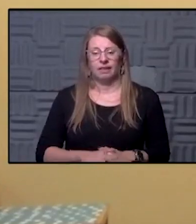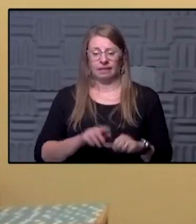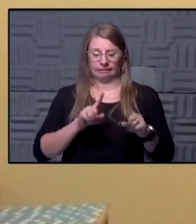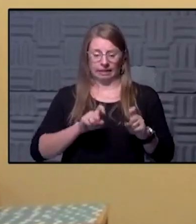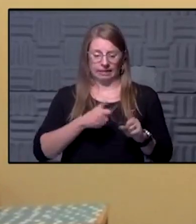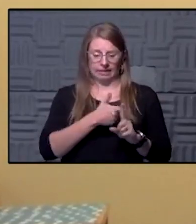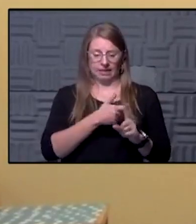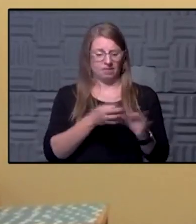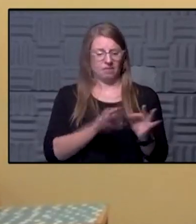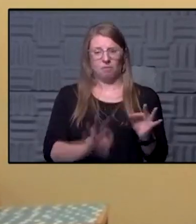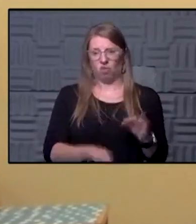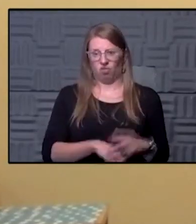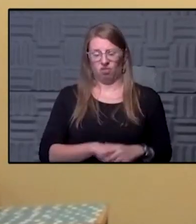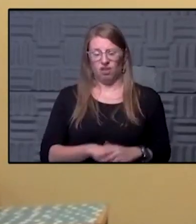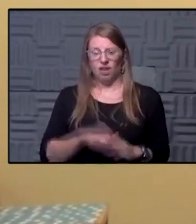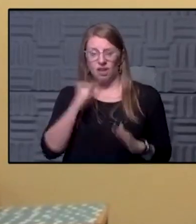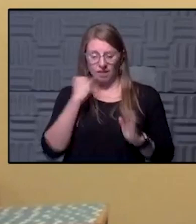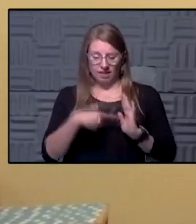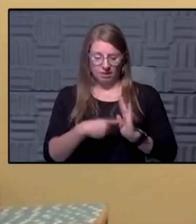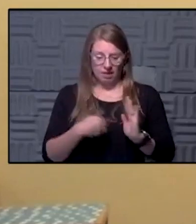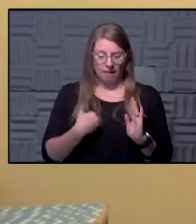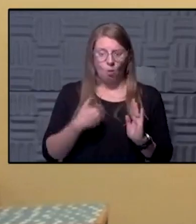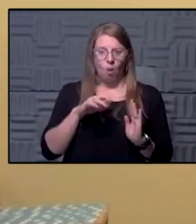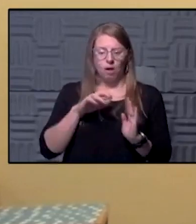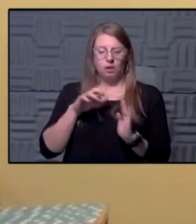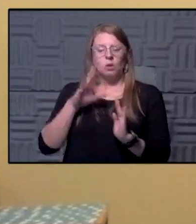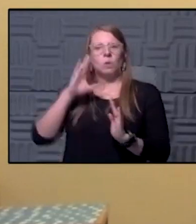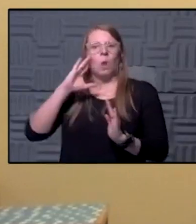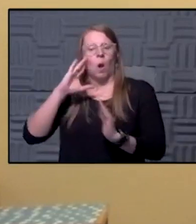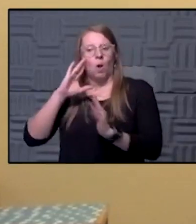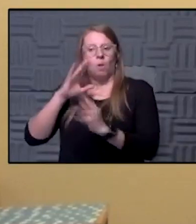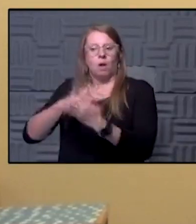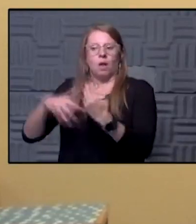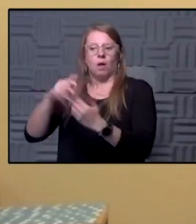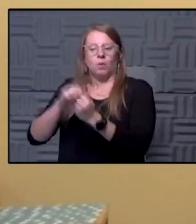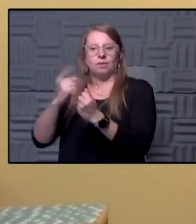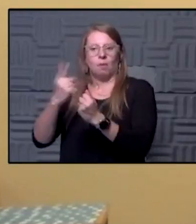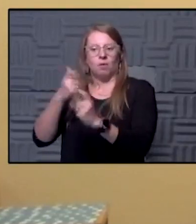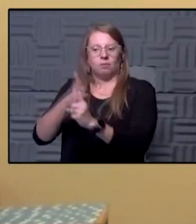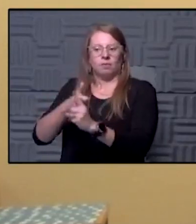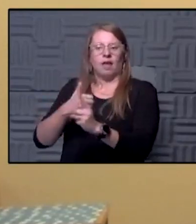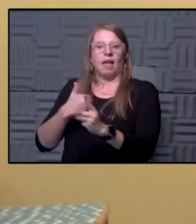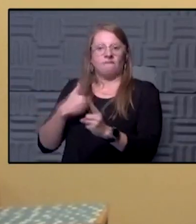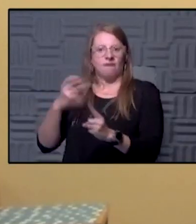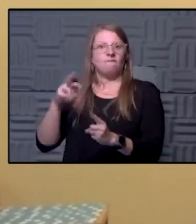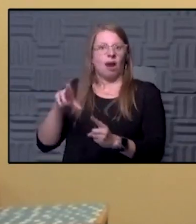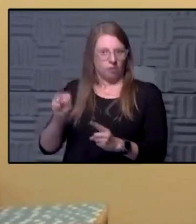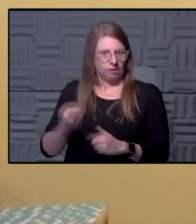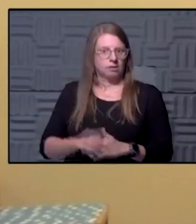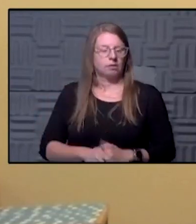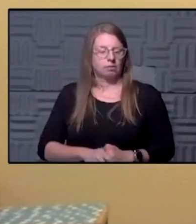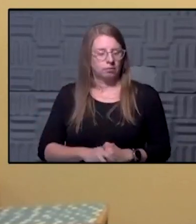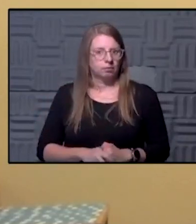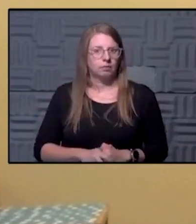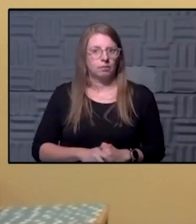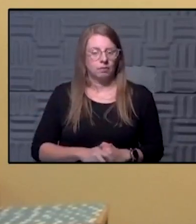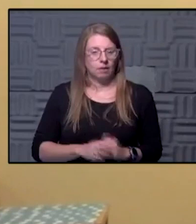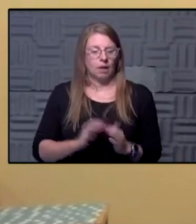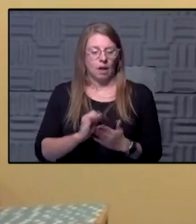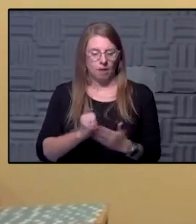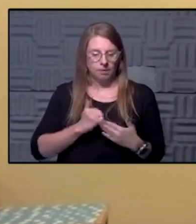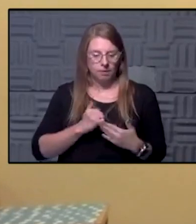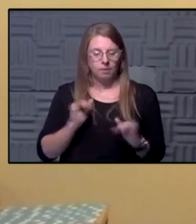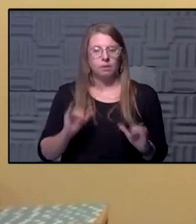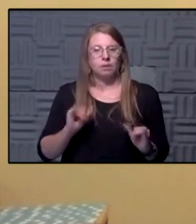testing, if you've got symptoms or have been in contact with somebody who, has this virus, it actually helps us